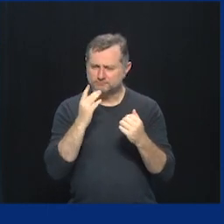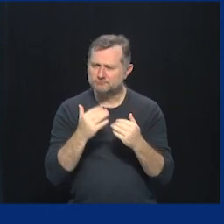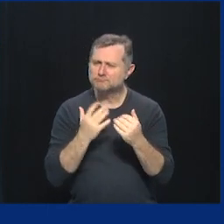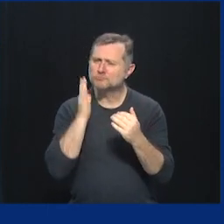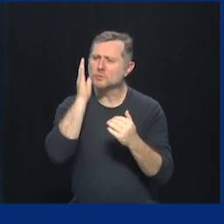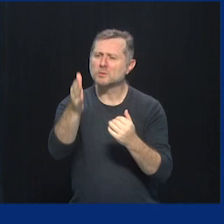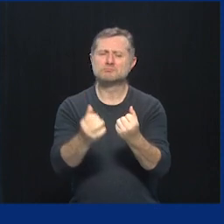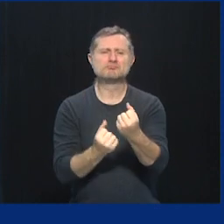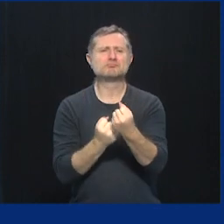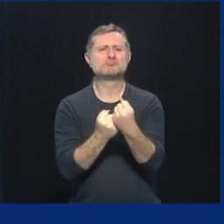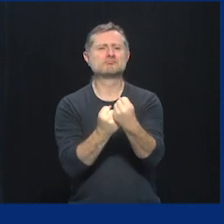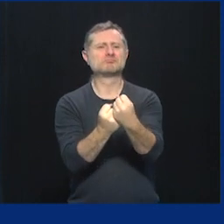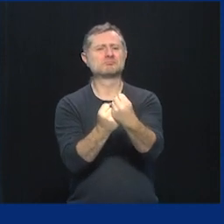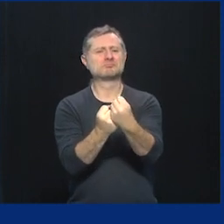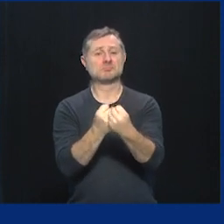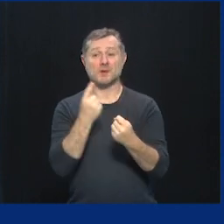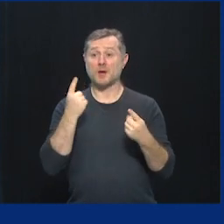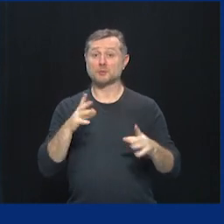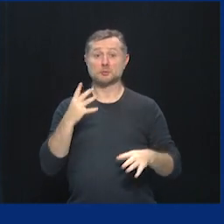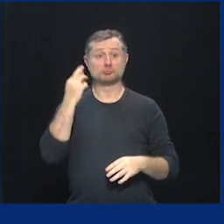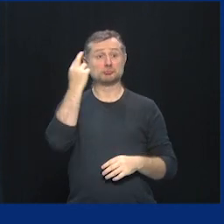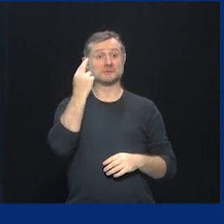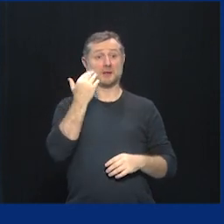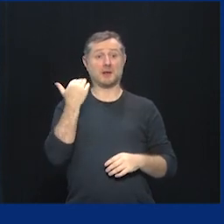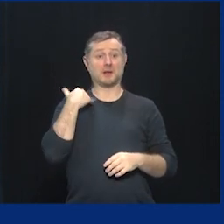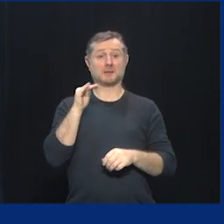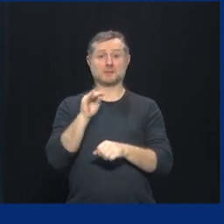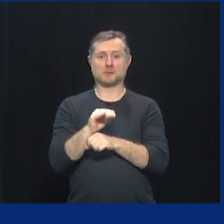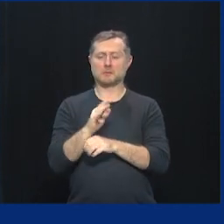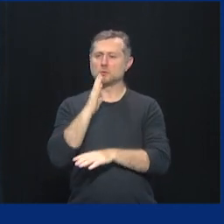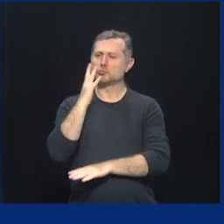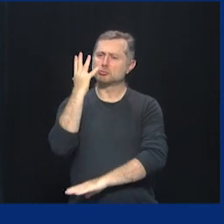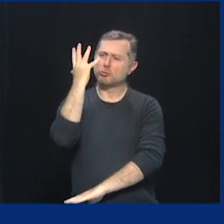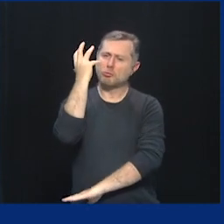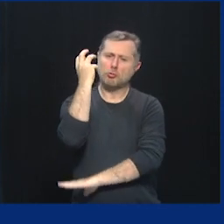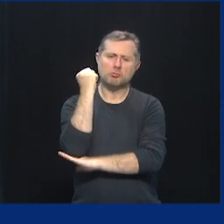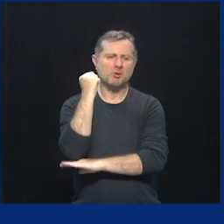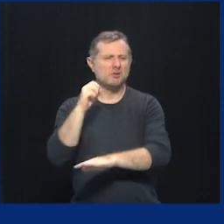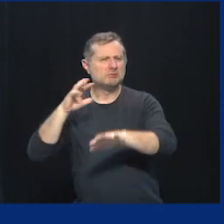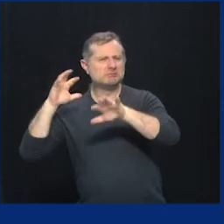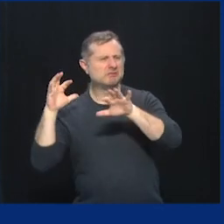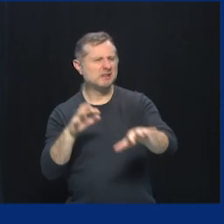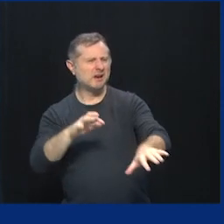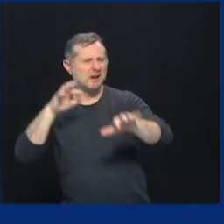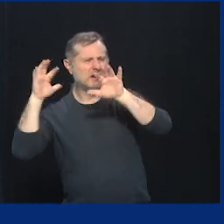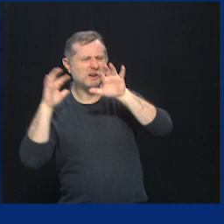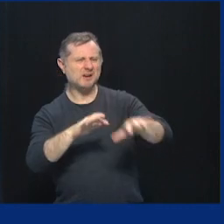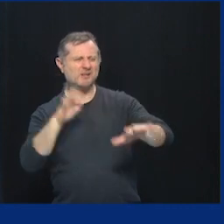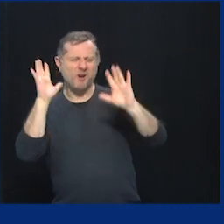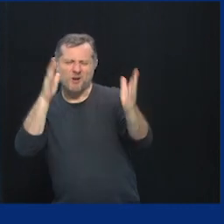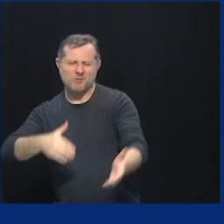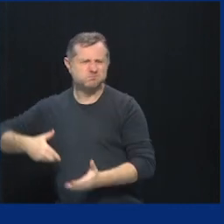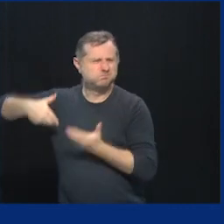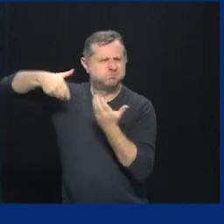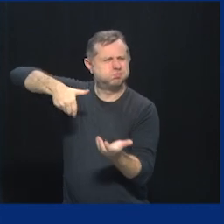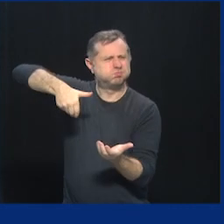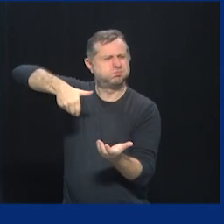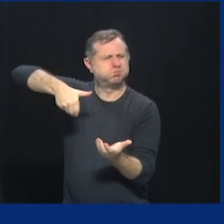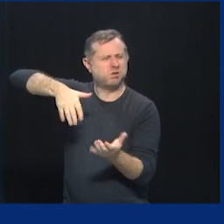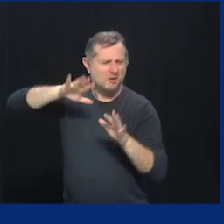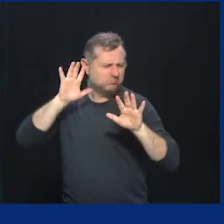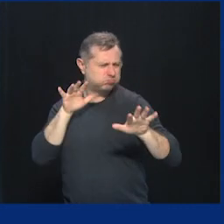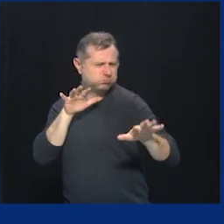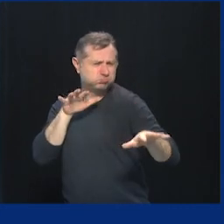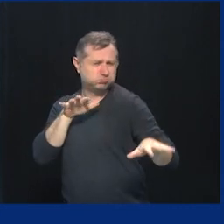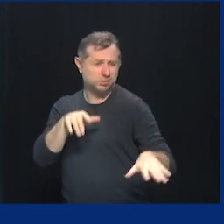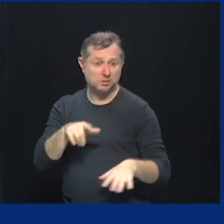by last night's record-shattering rainfall. And what's so fascinating is that the records that were broken